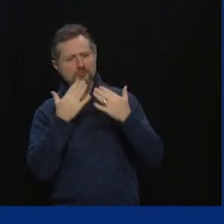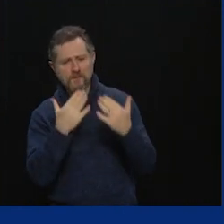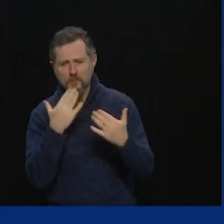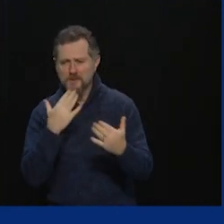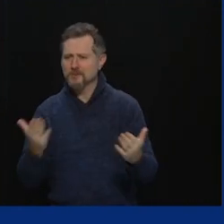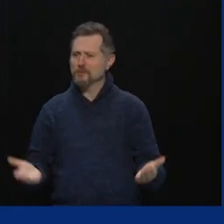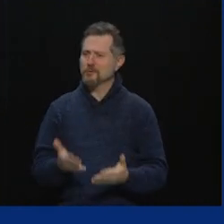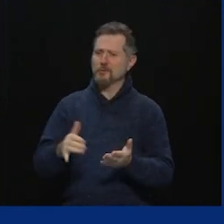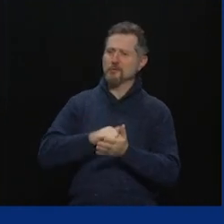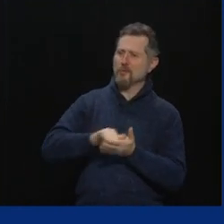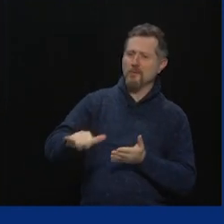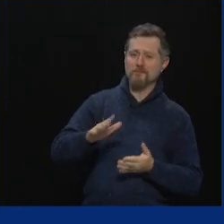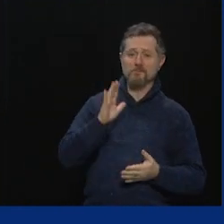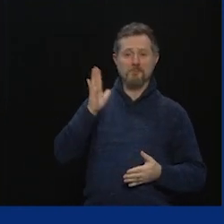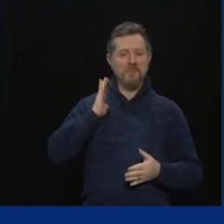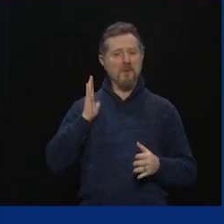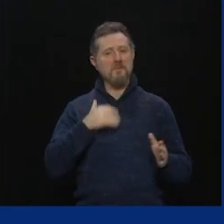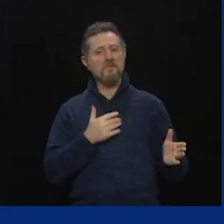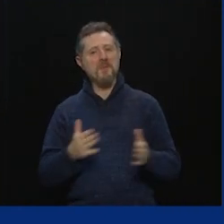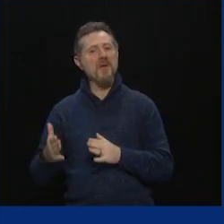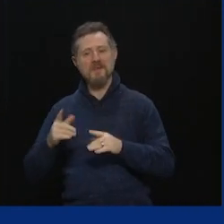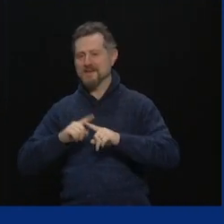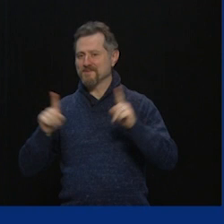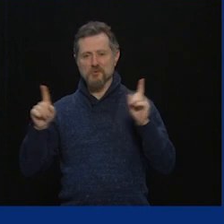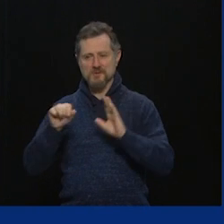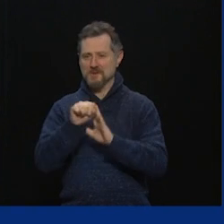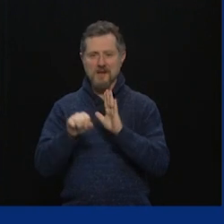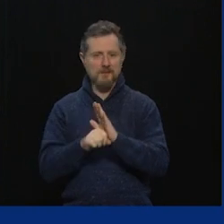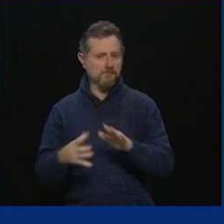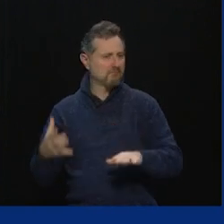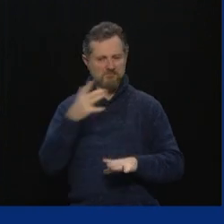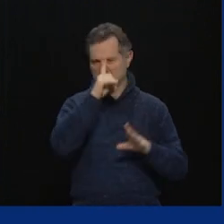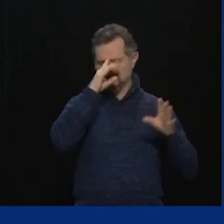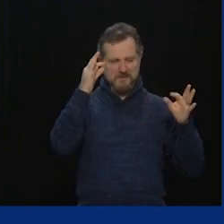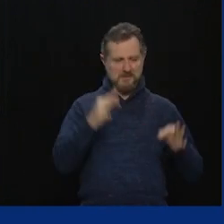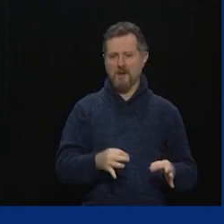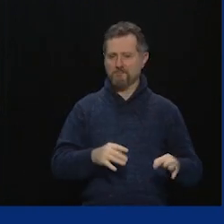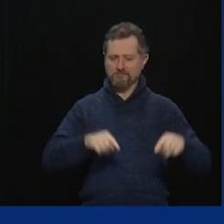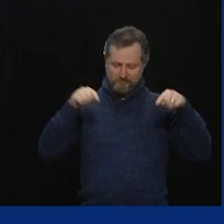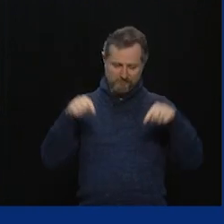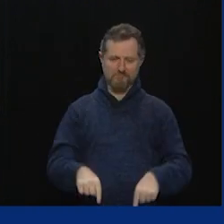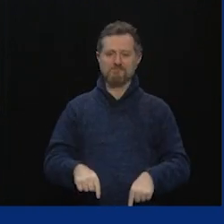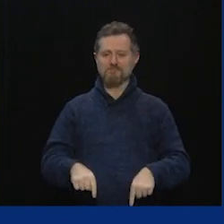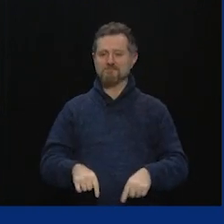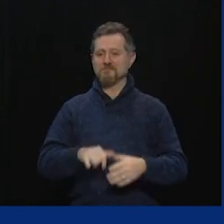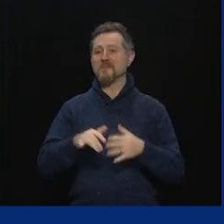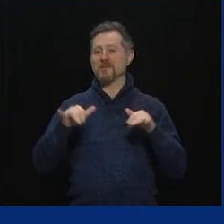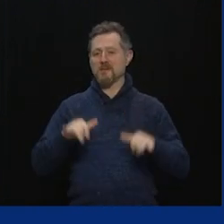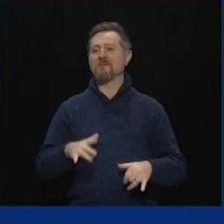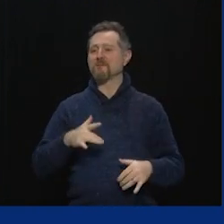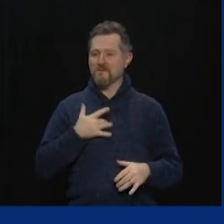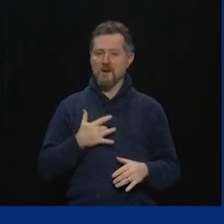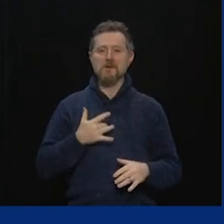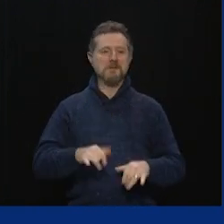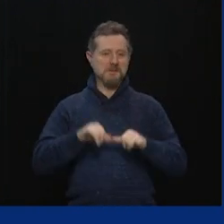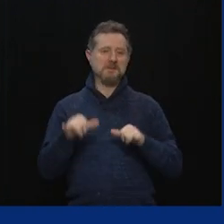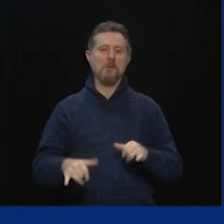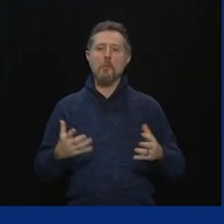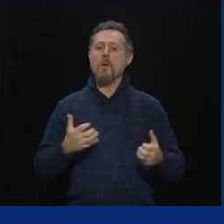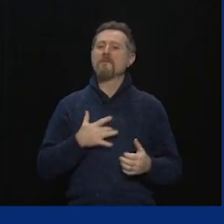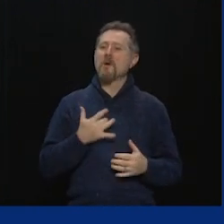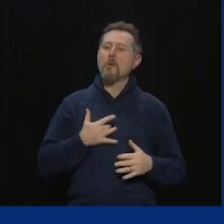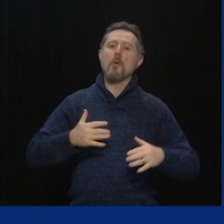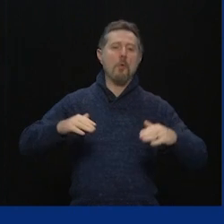originally they had planned to go to another state. They were resettled in Albany, and they said they want to stay in Albany because they feel so welcome